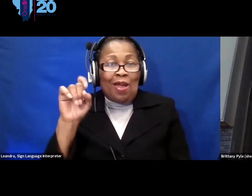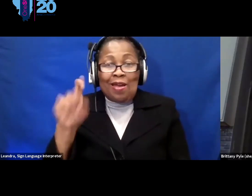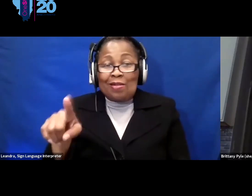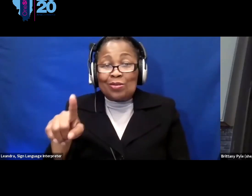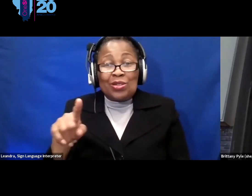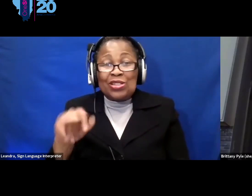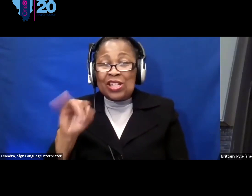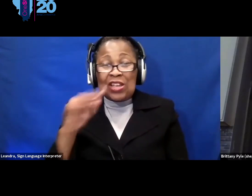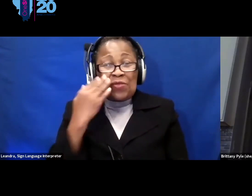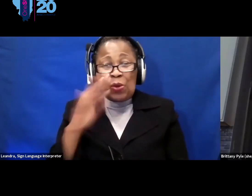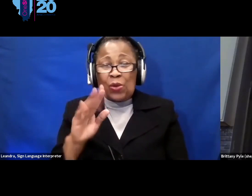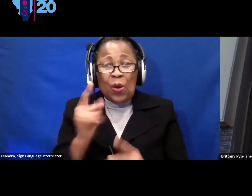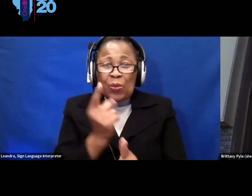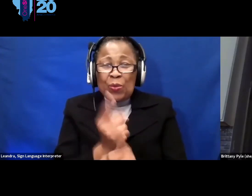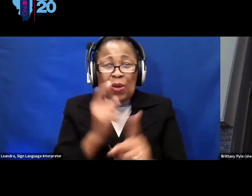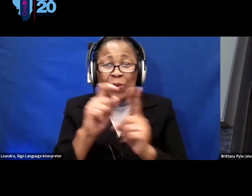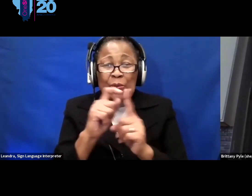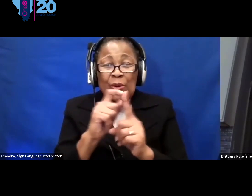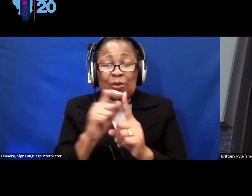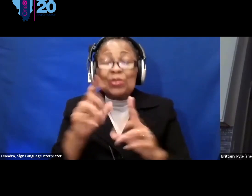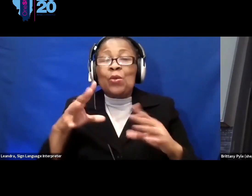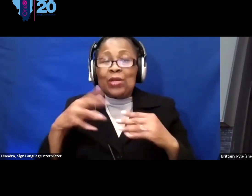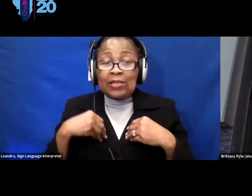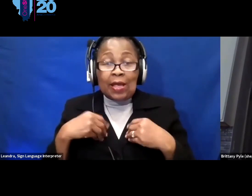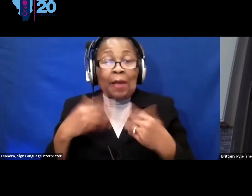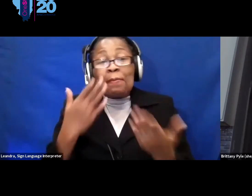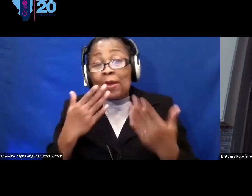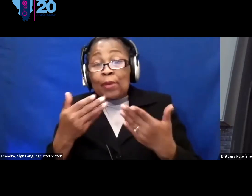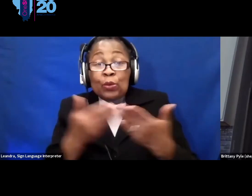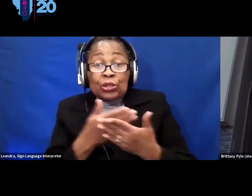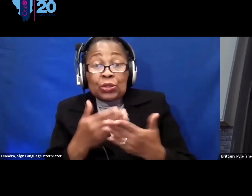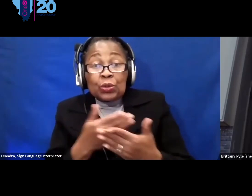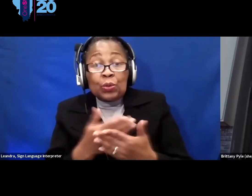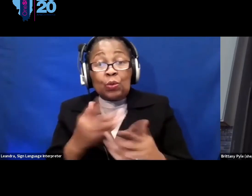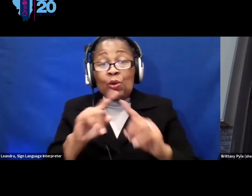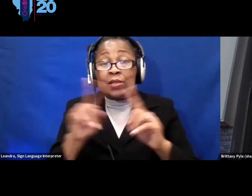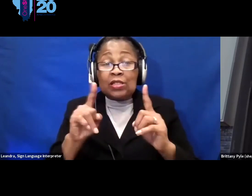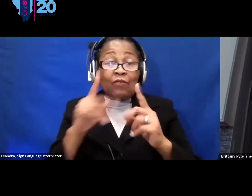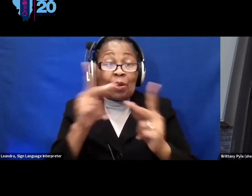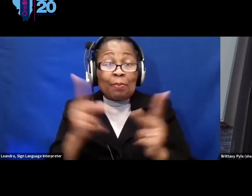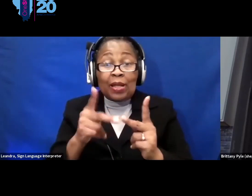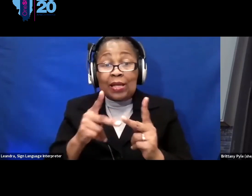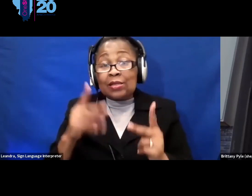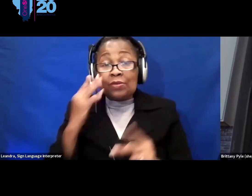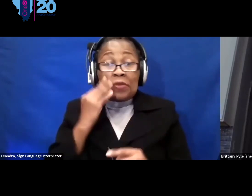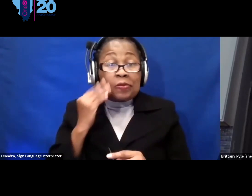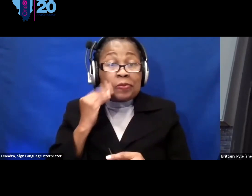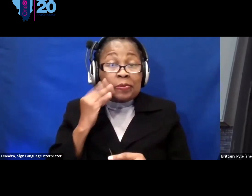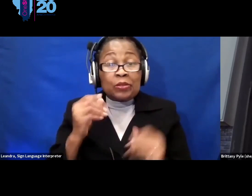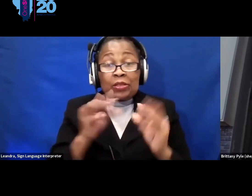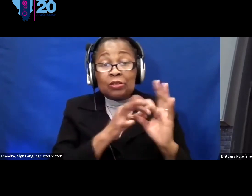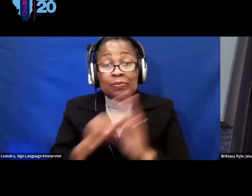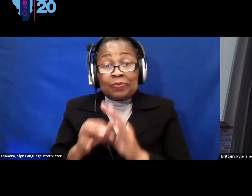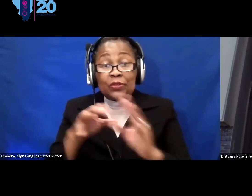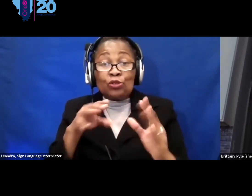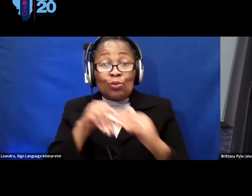right terminology. We all accept that we might be new at this. We might be at a different place in our journey on the access path. So don't be afraid